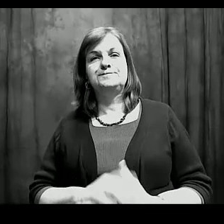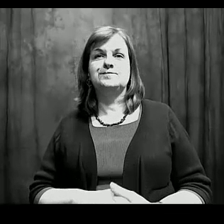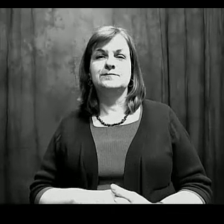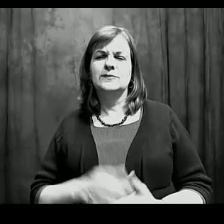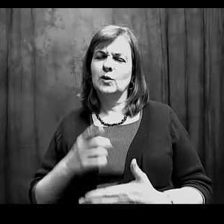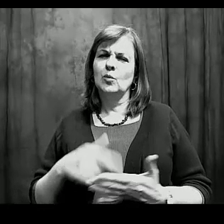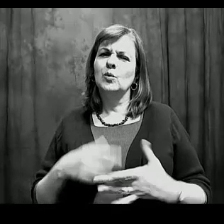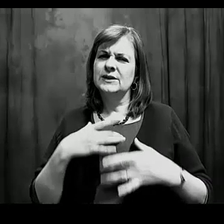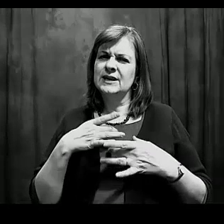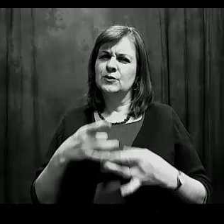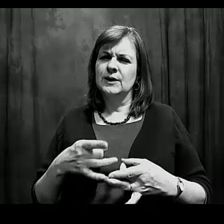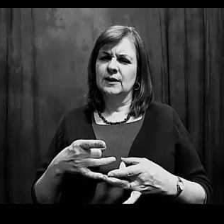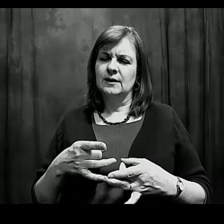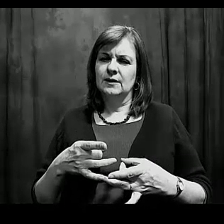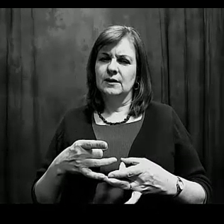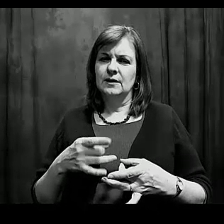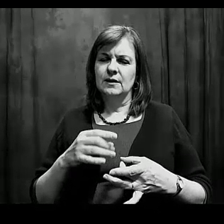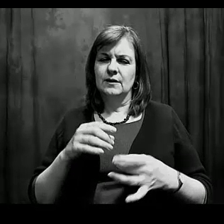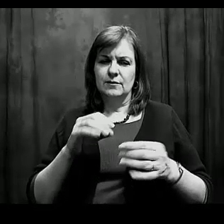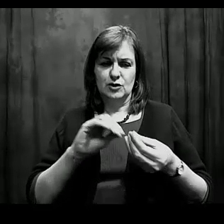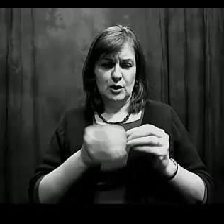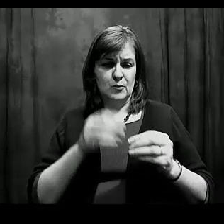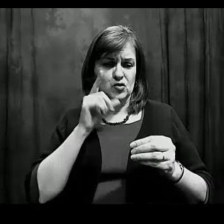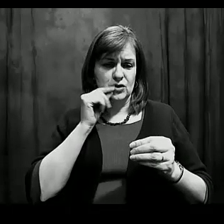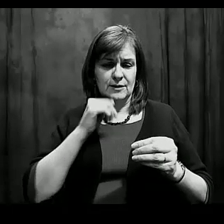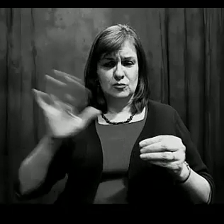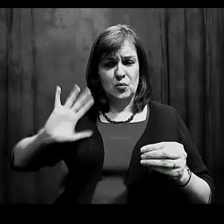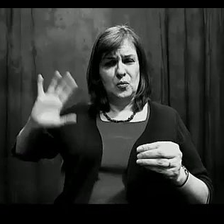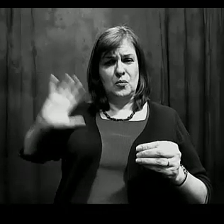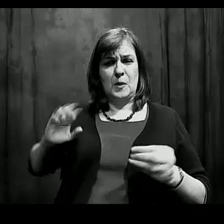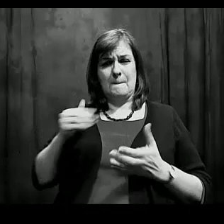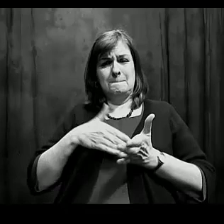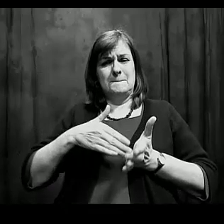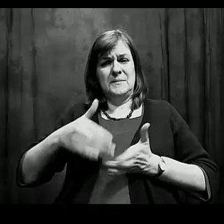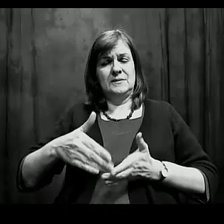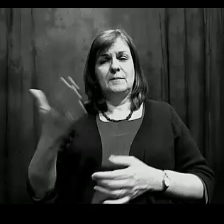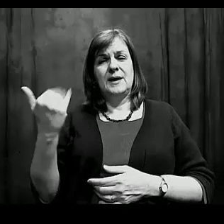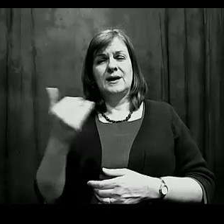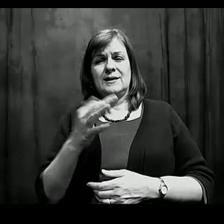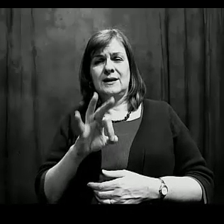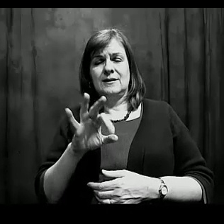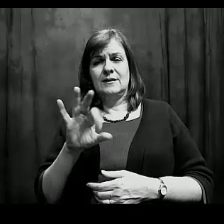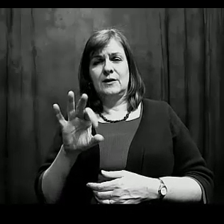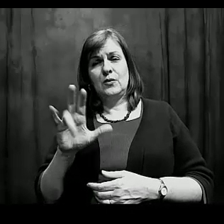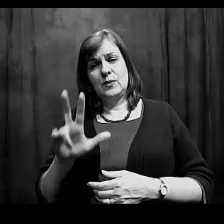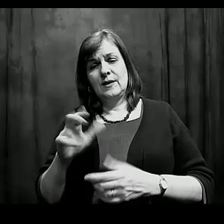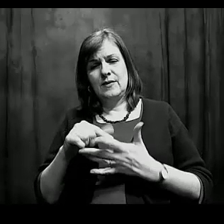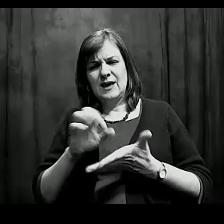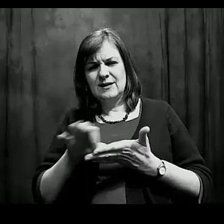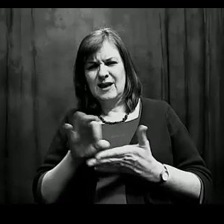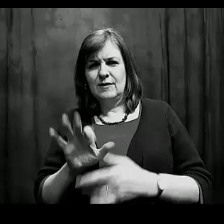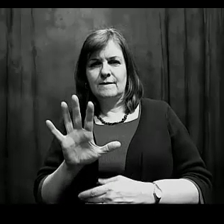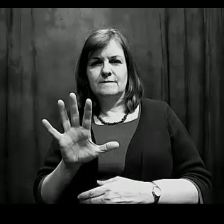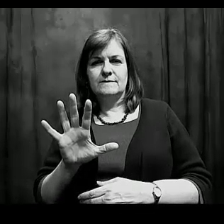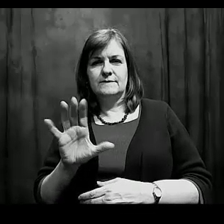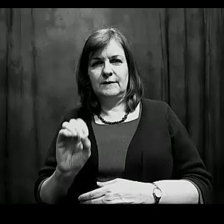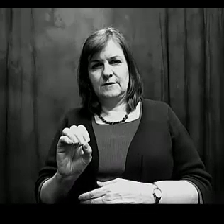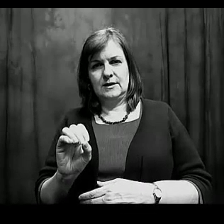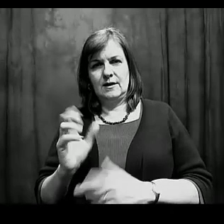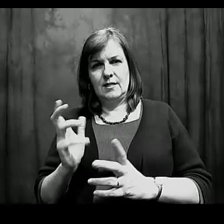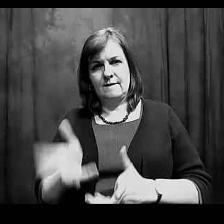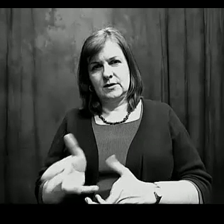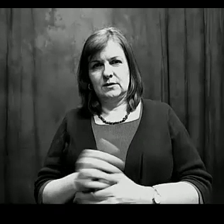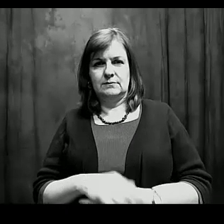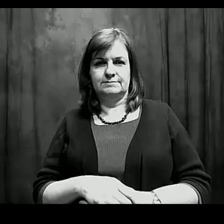But what's interesting, they used a number in the millions, but in 1993, they counted 50 prairie